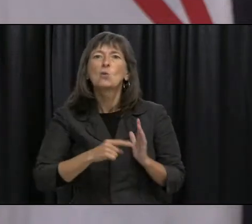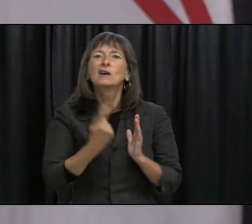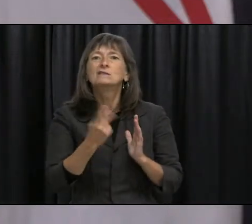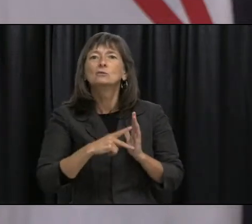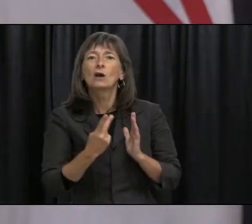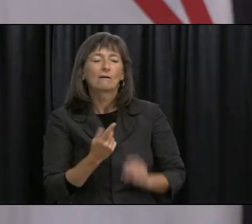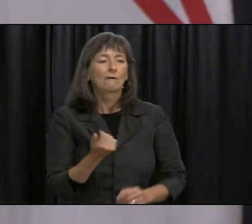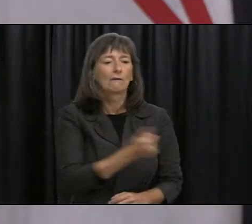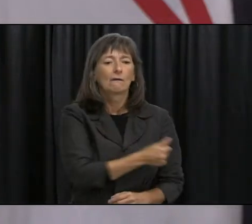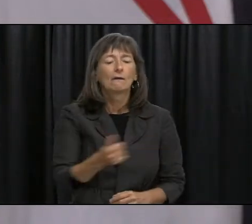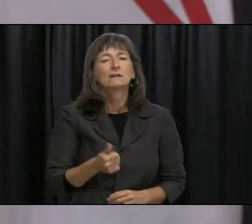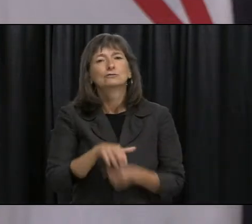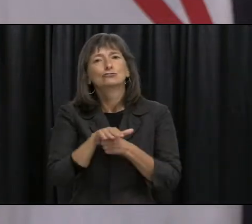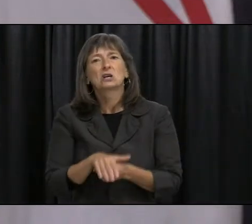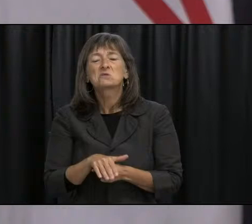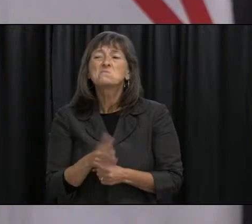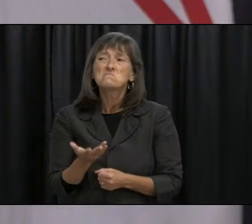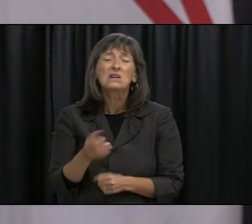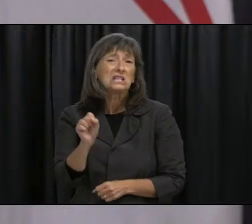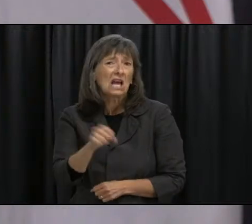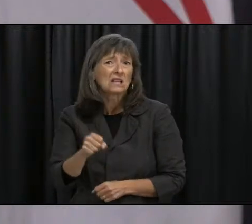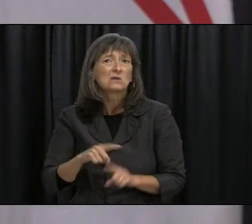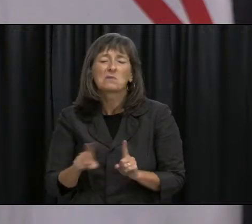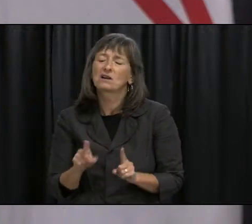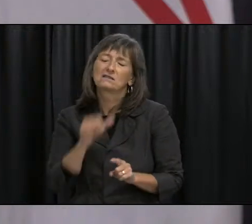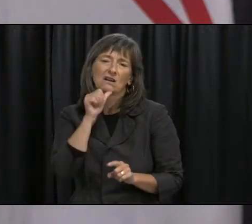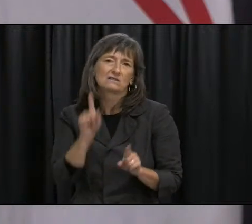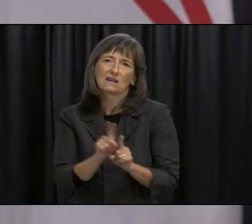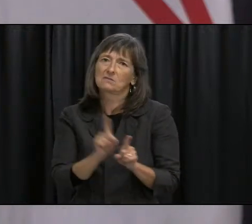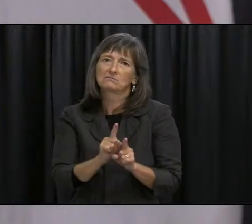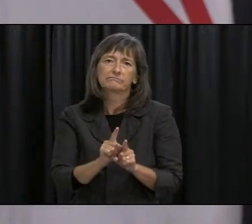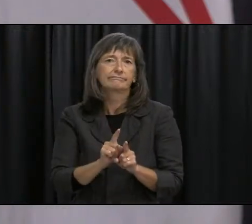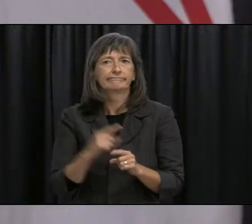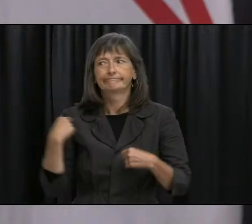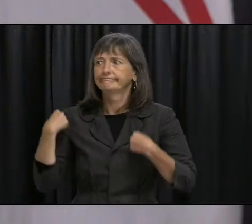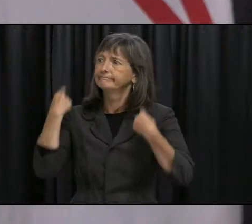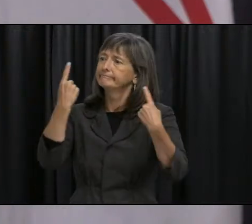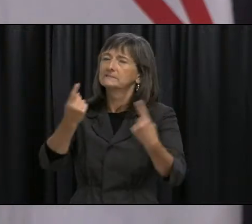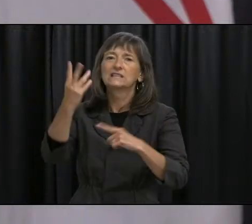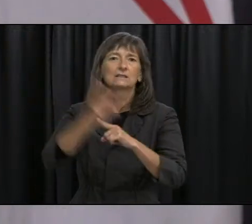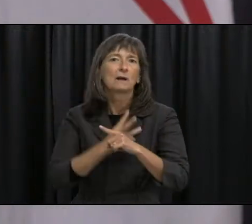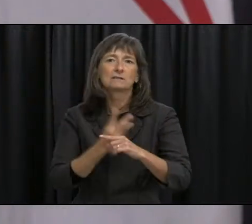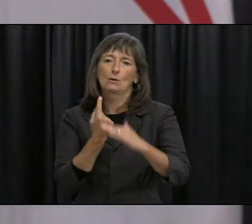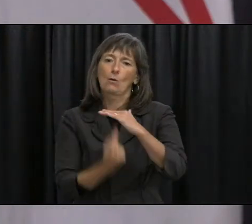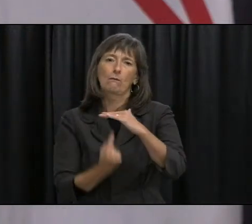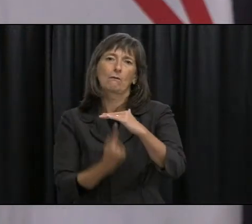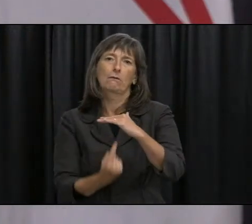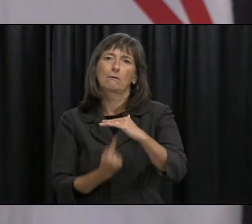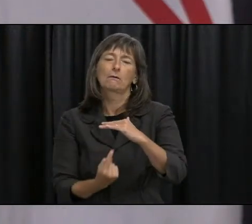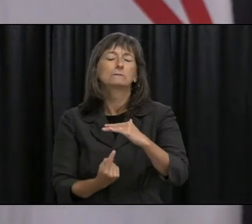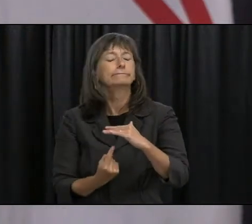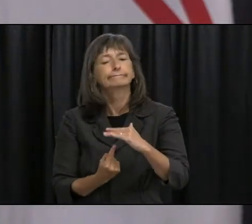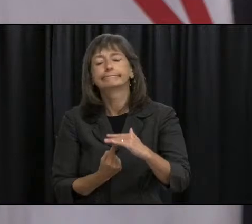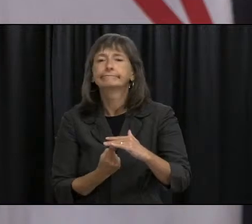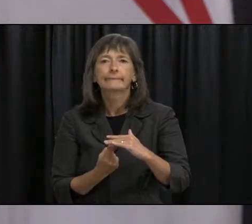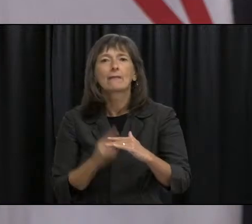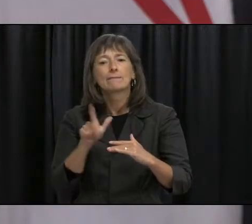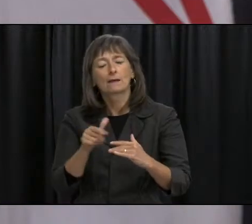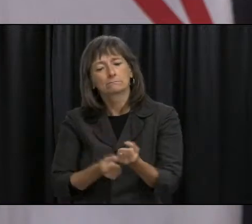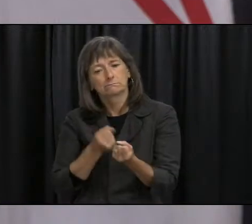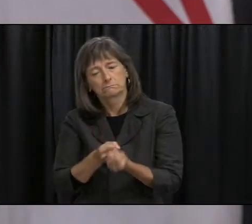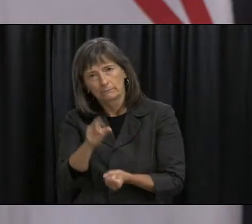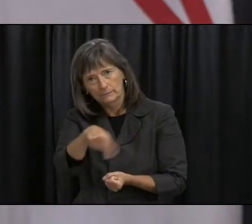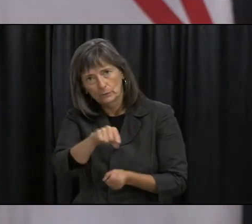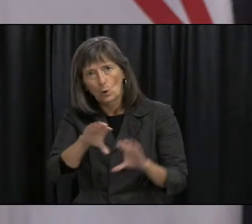stress as we're seeing with these rotational workers. So right now we're considering this only for the rotational workers.